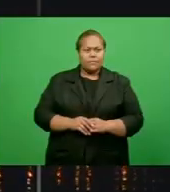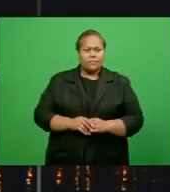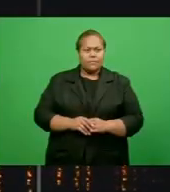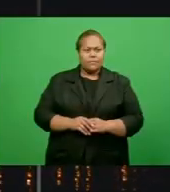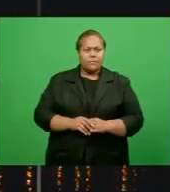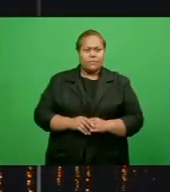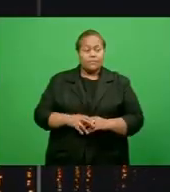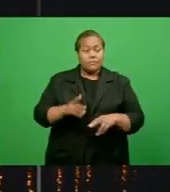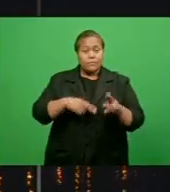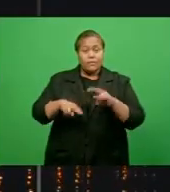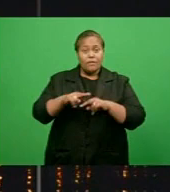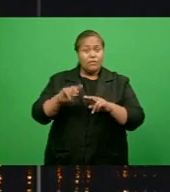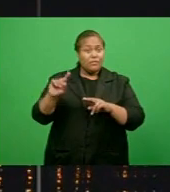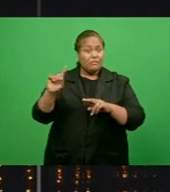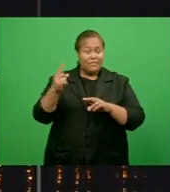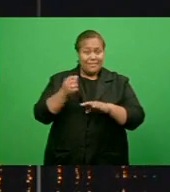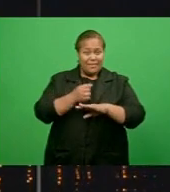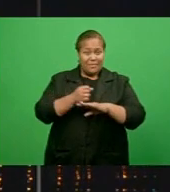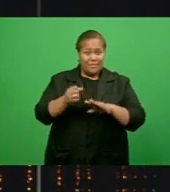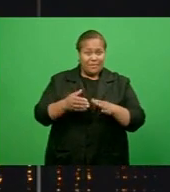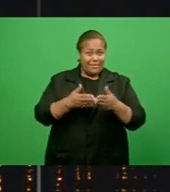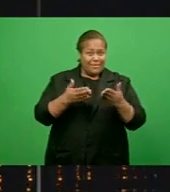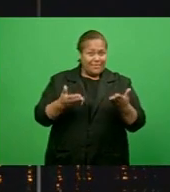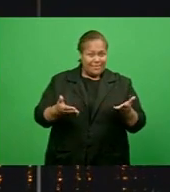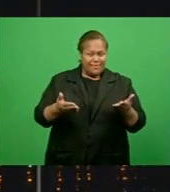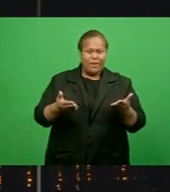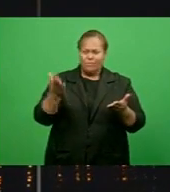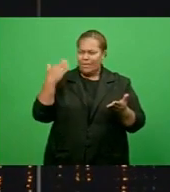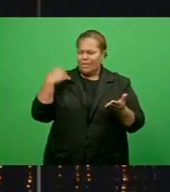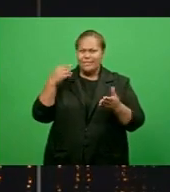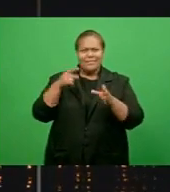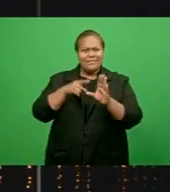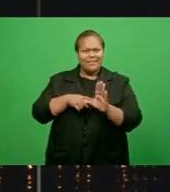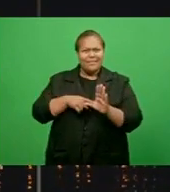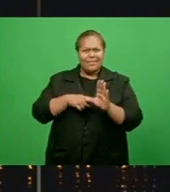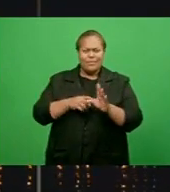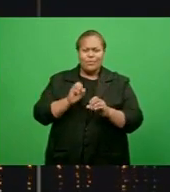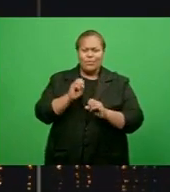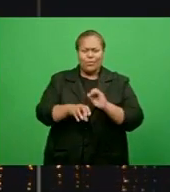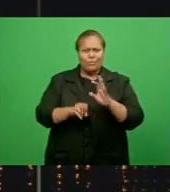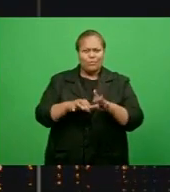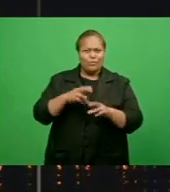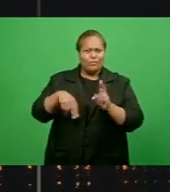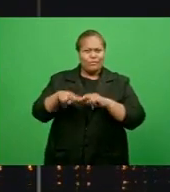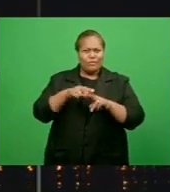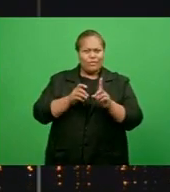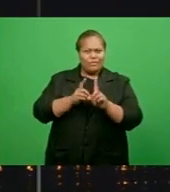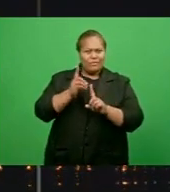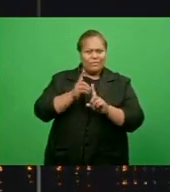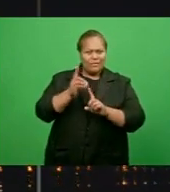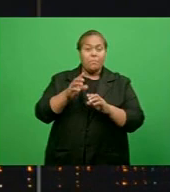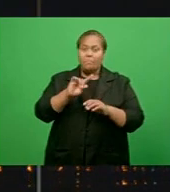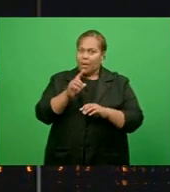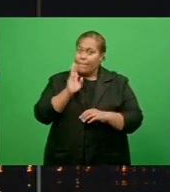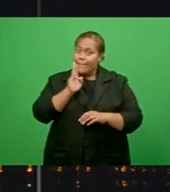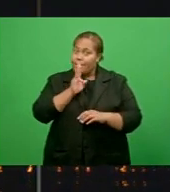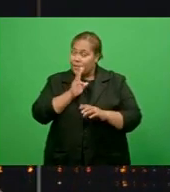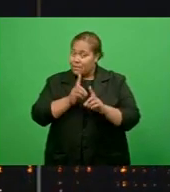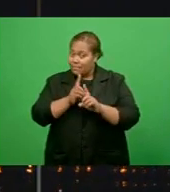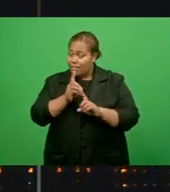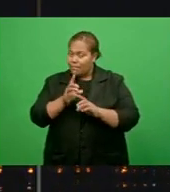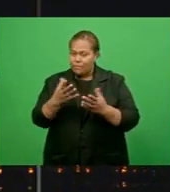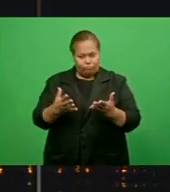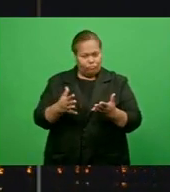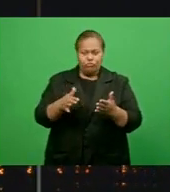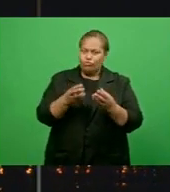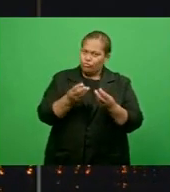The Fiji First government in the past years has immensely contributed to Fiji's growth while addressing the development gap between rural and